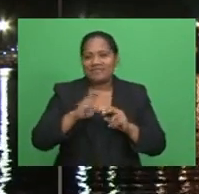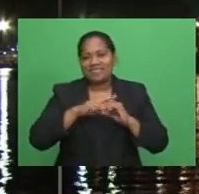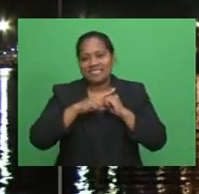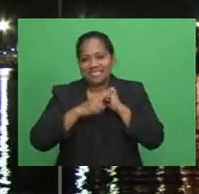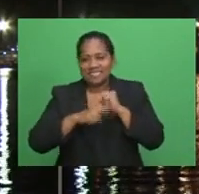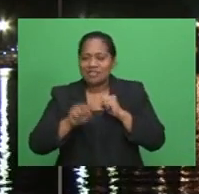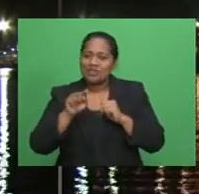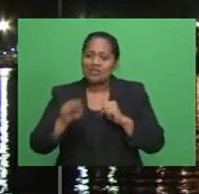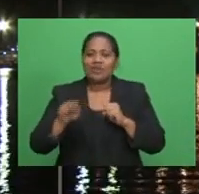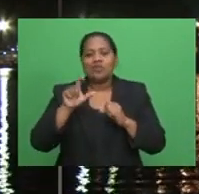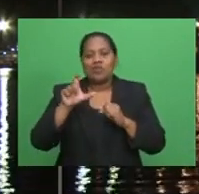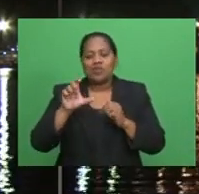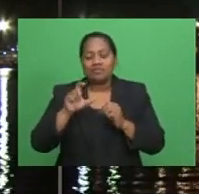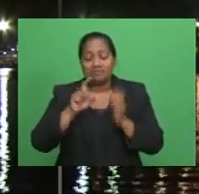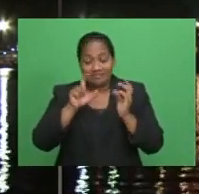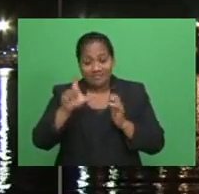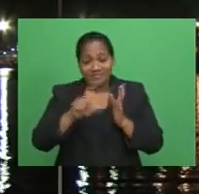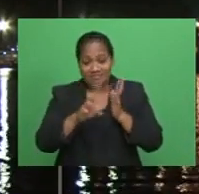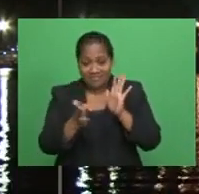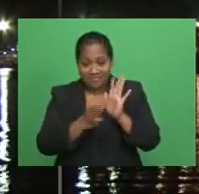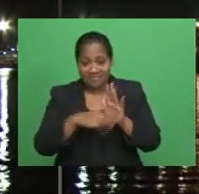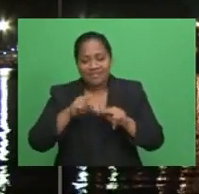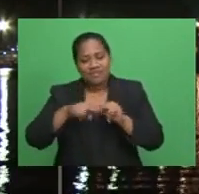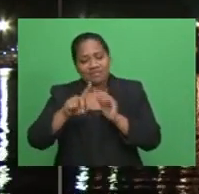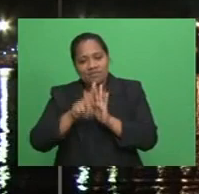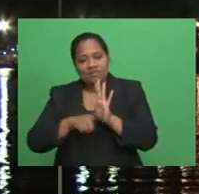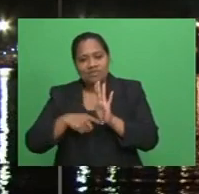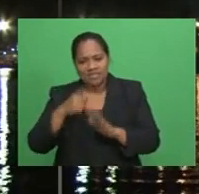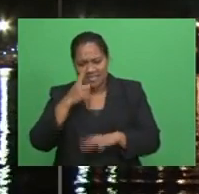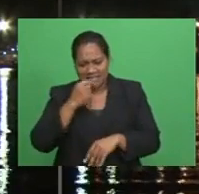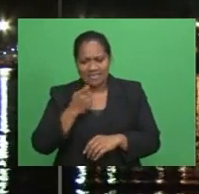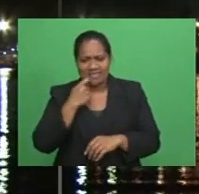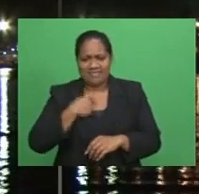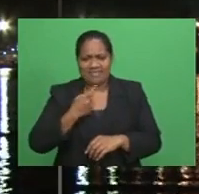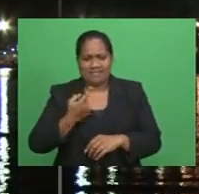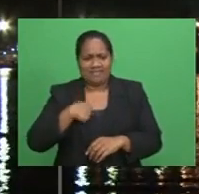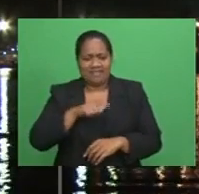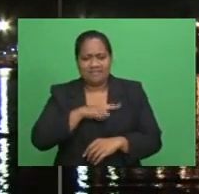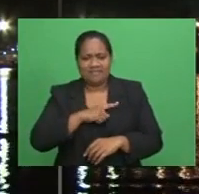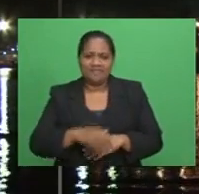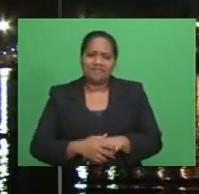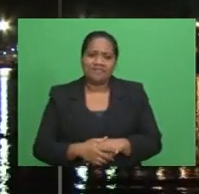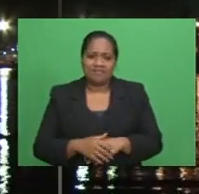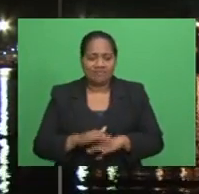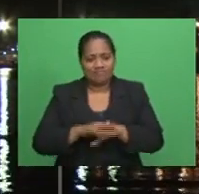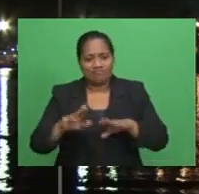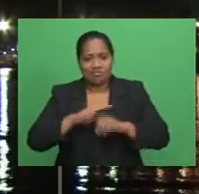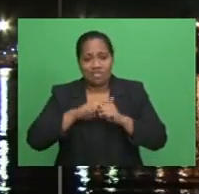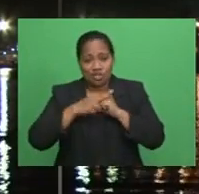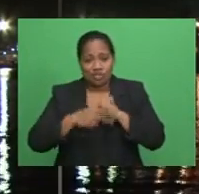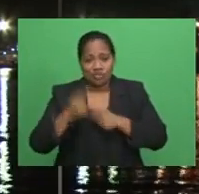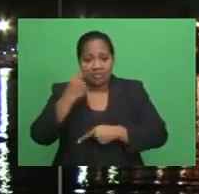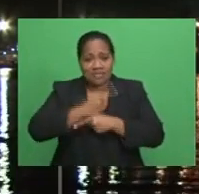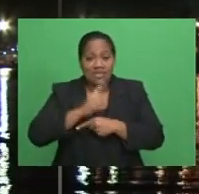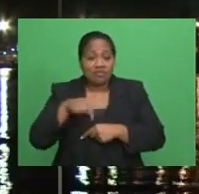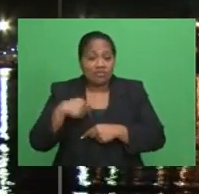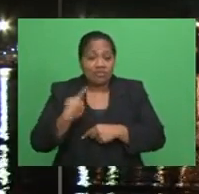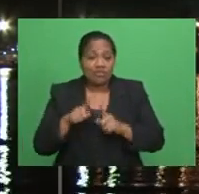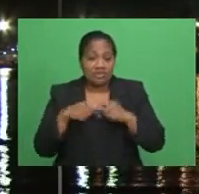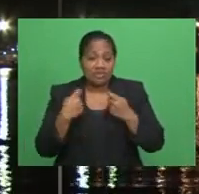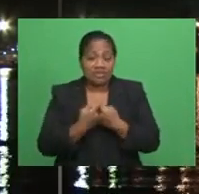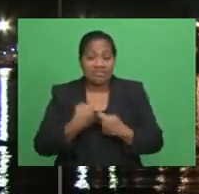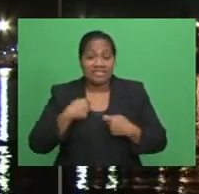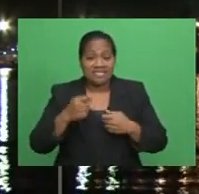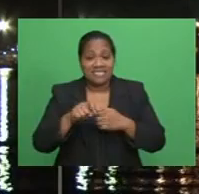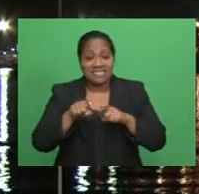fbcnews@fbc.com.fj, via Facebook page FBC News and our Twitter page at FBC_news. That's your news for tonight. Until tomorrow from the team and I, stay